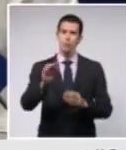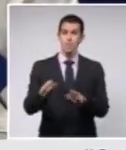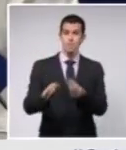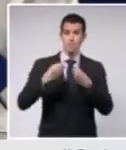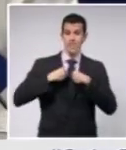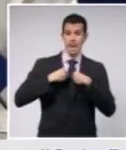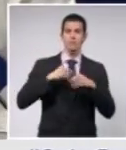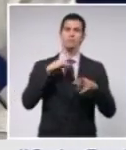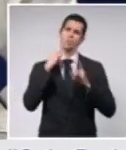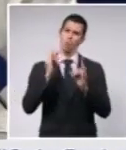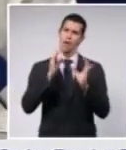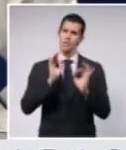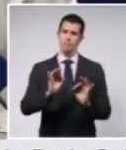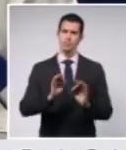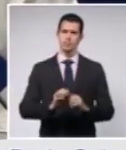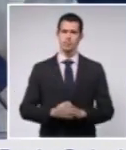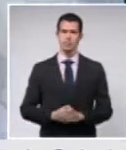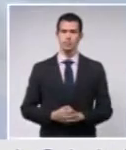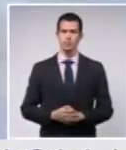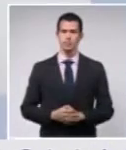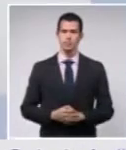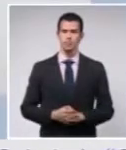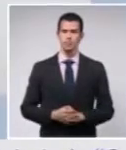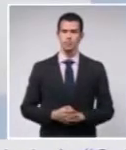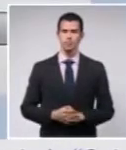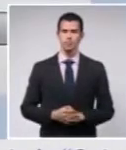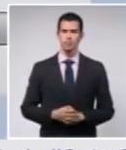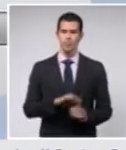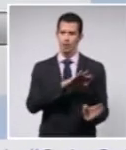The region of the Americas, which accounts for